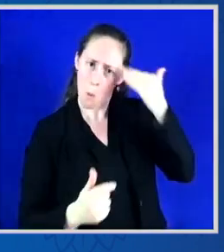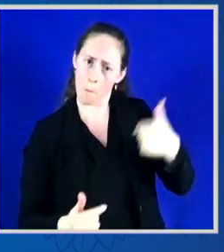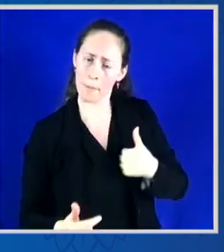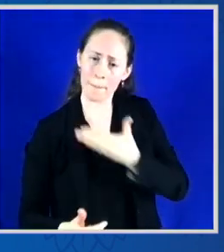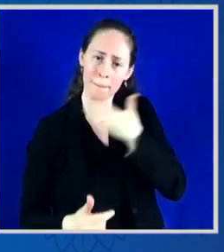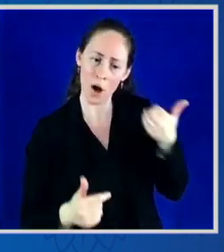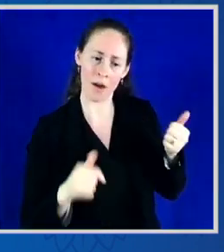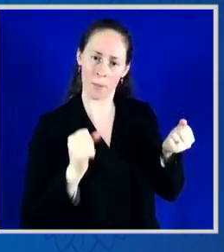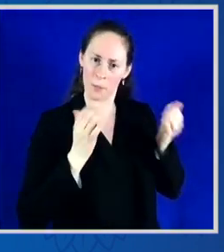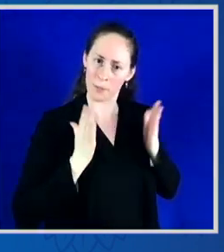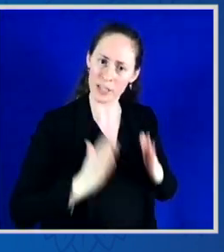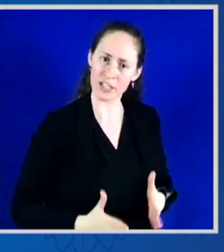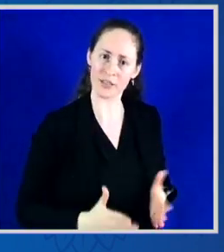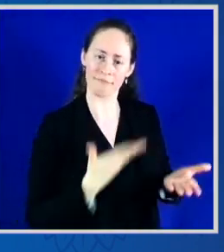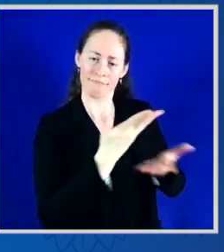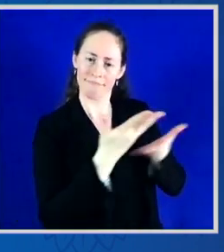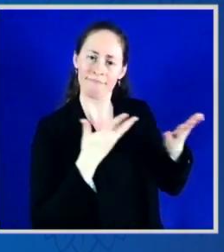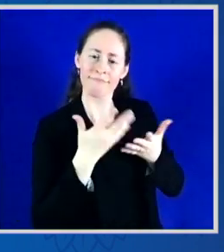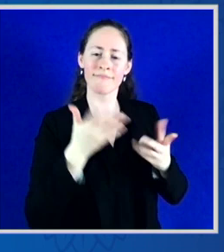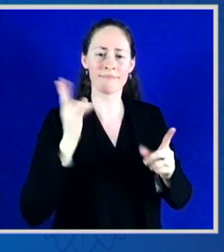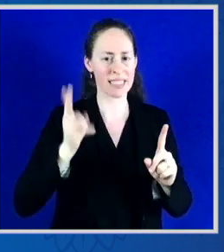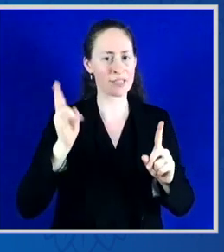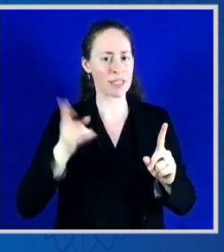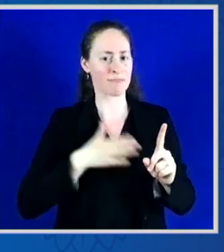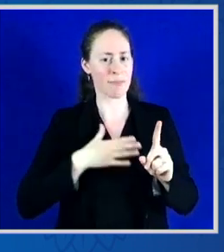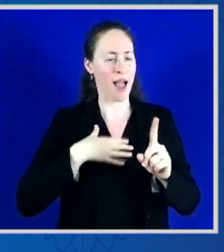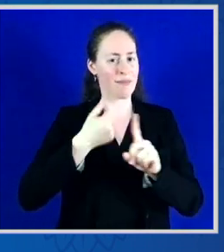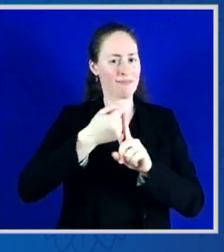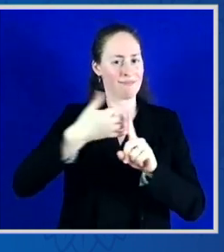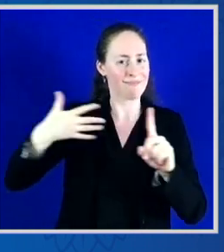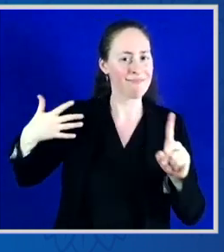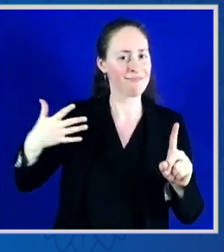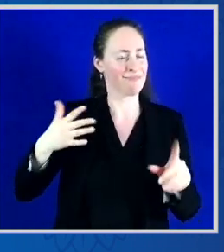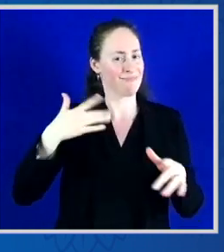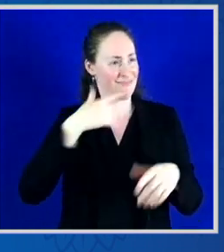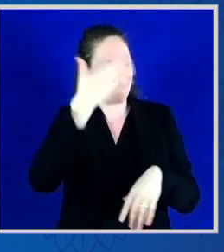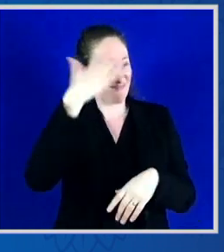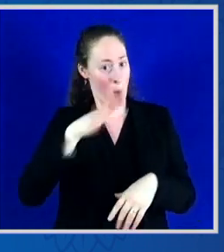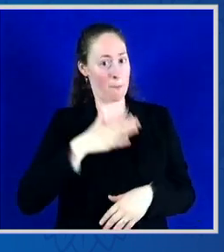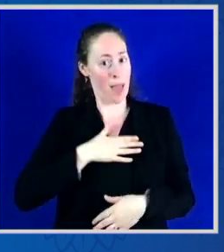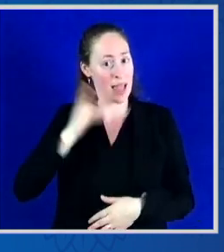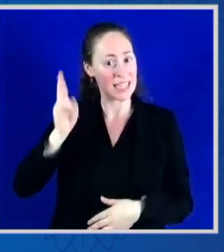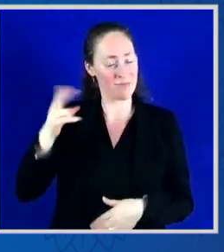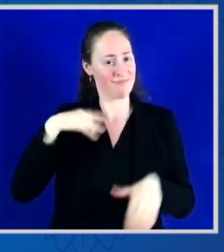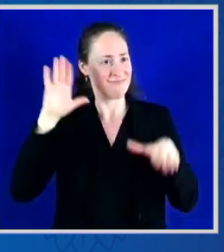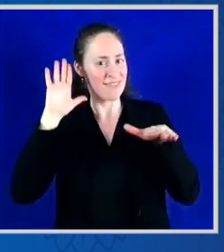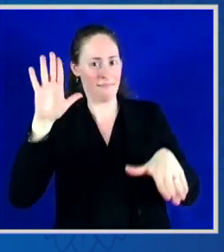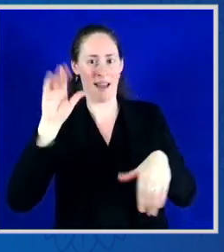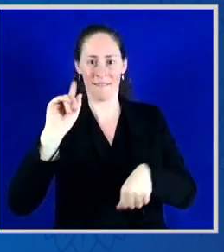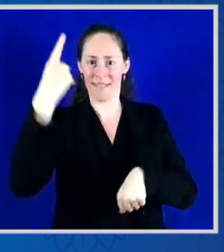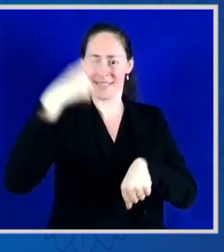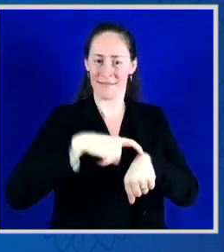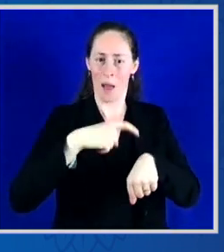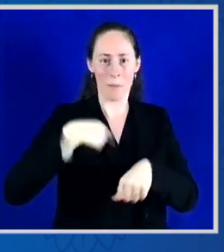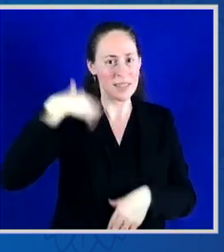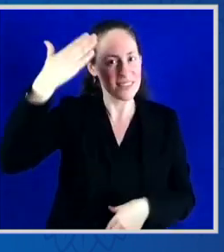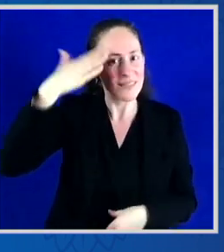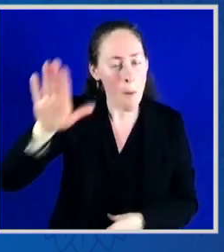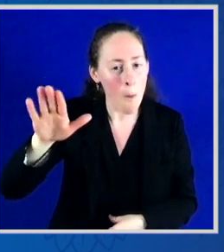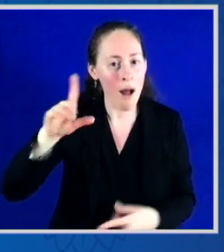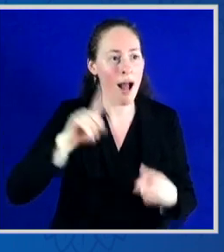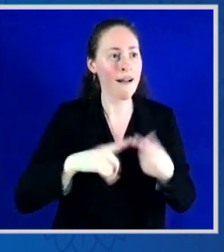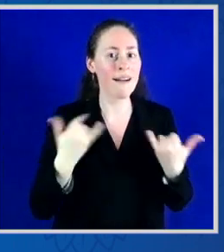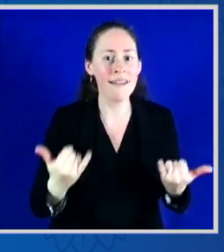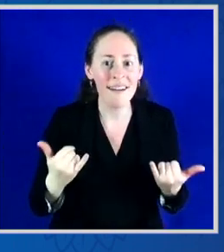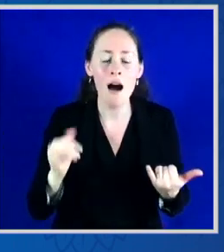making history as the youngest transgender person to ever testify before the US Senate. And my family and I have just received